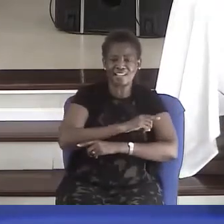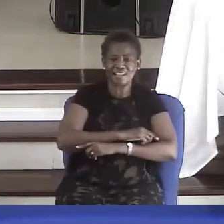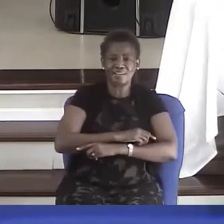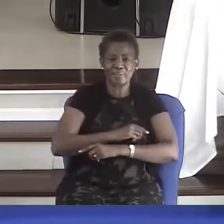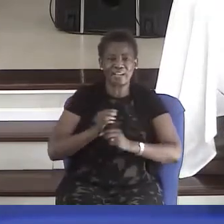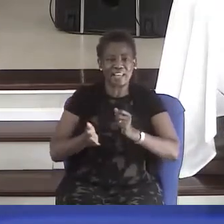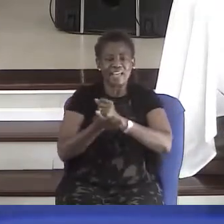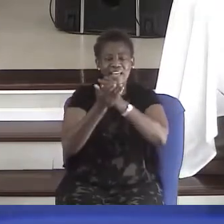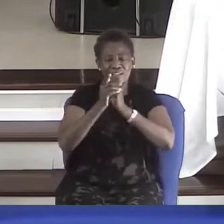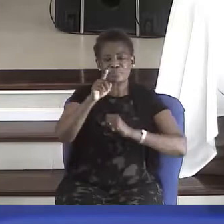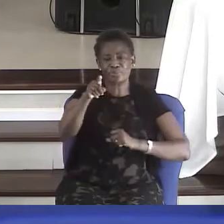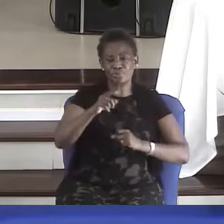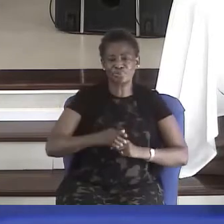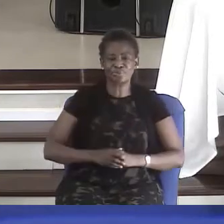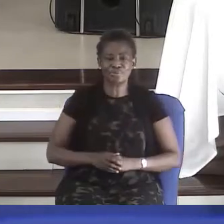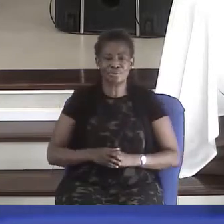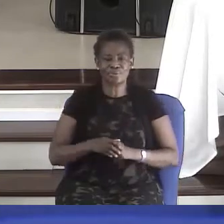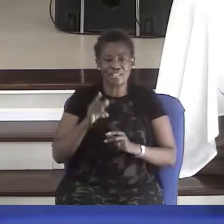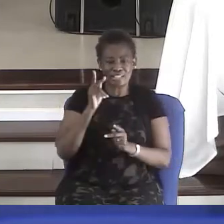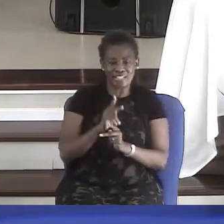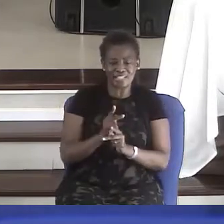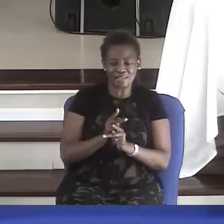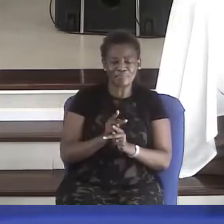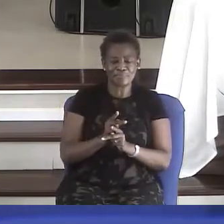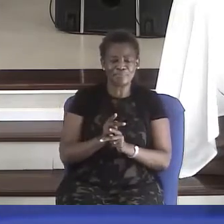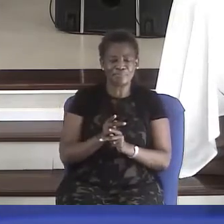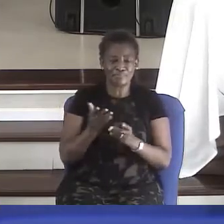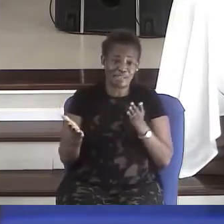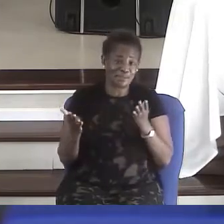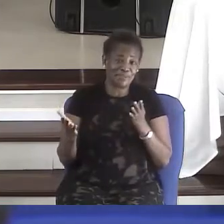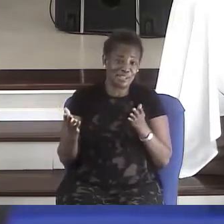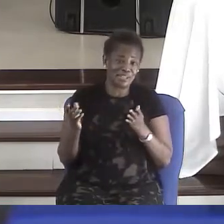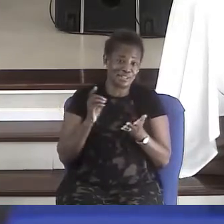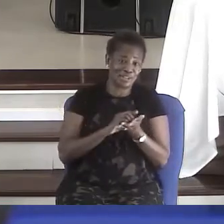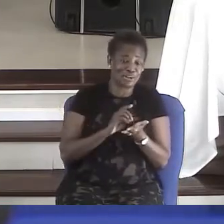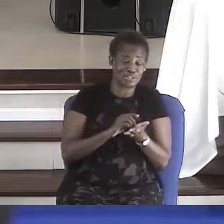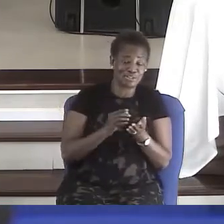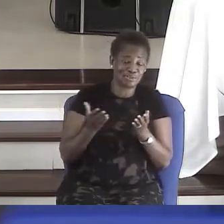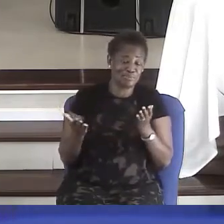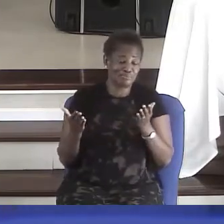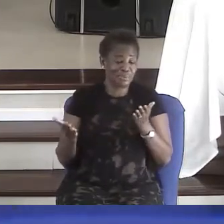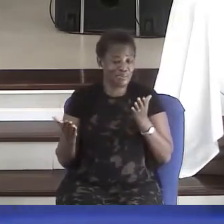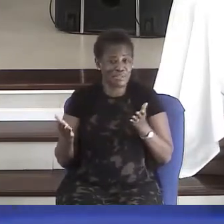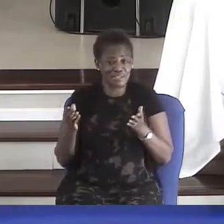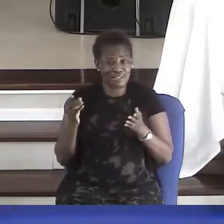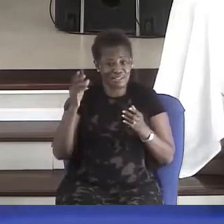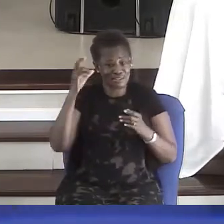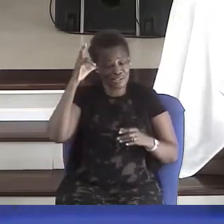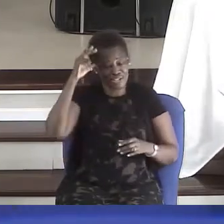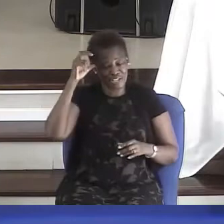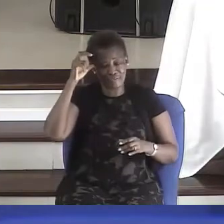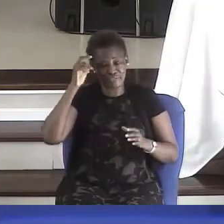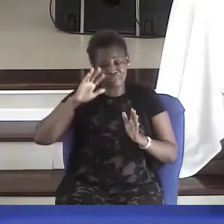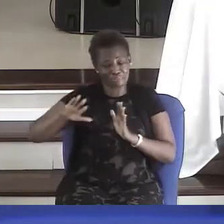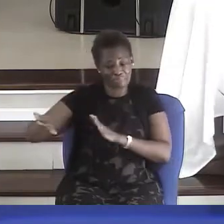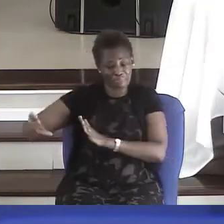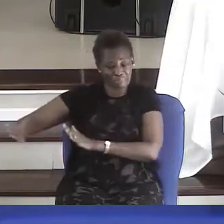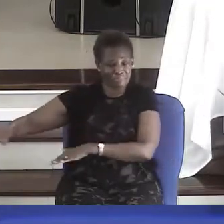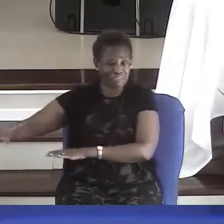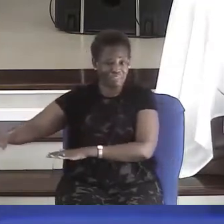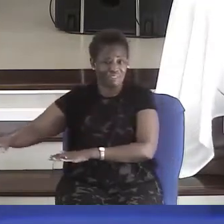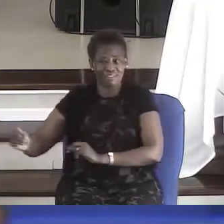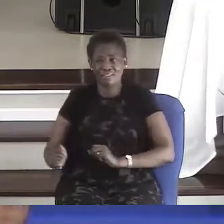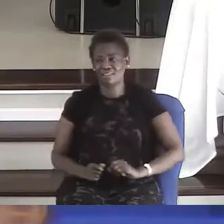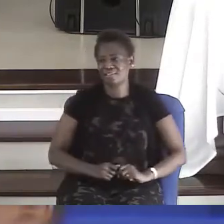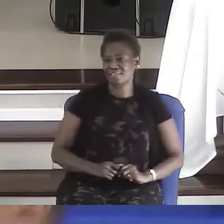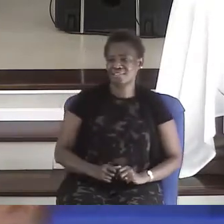And you're finding the same thing in Isaiah, what you hear John with and Jesus and